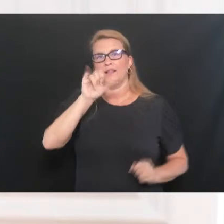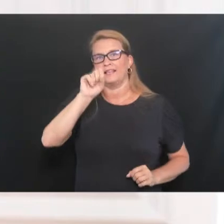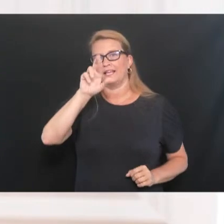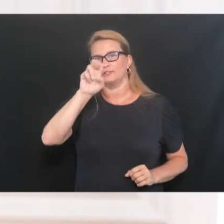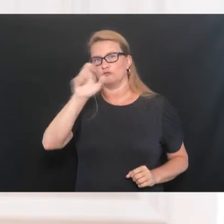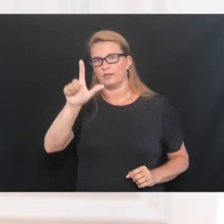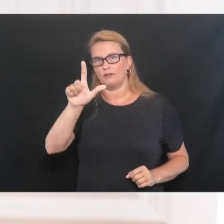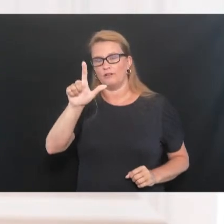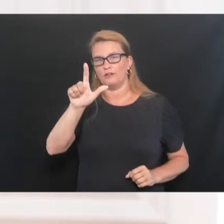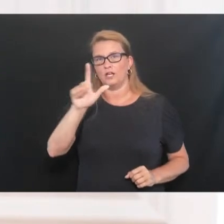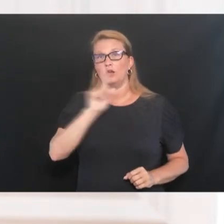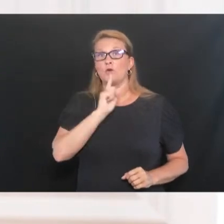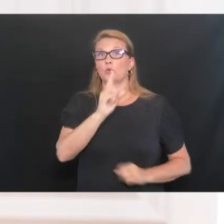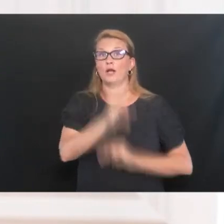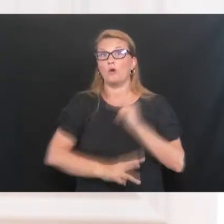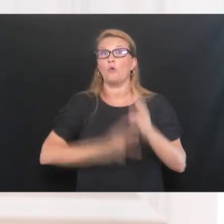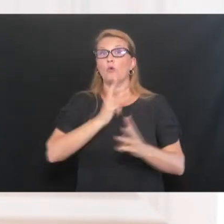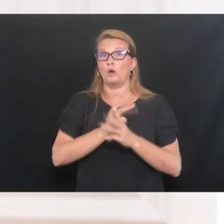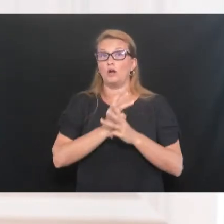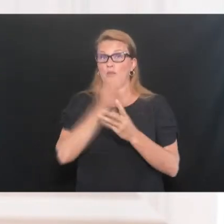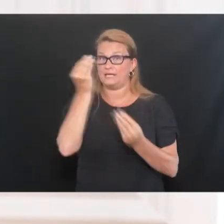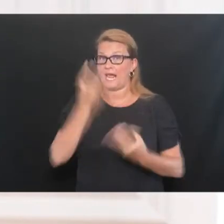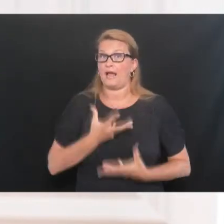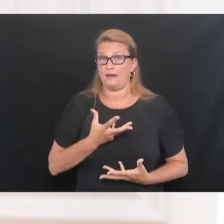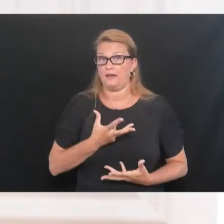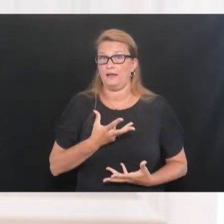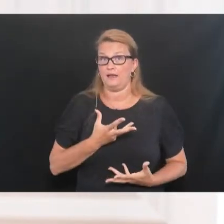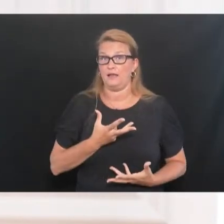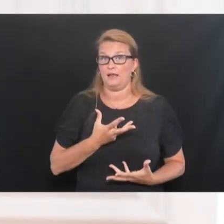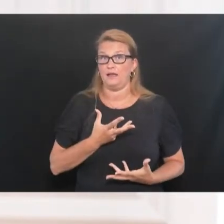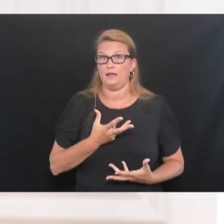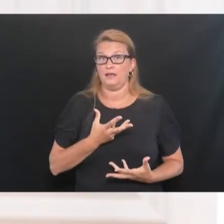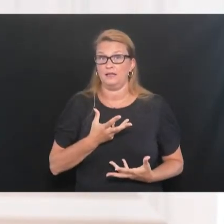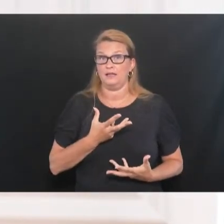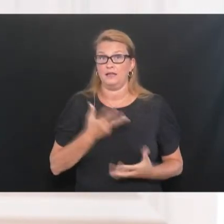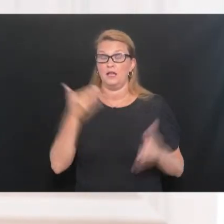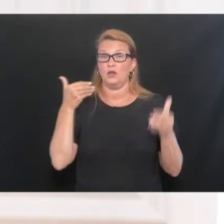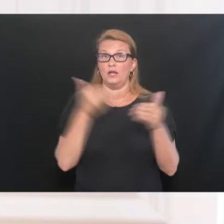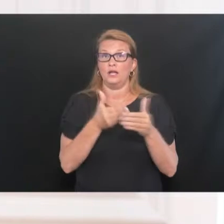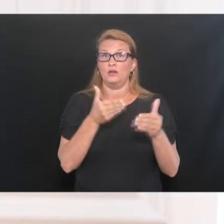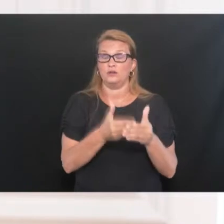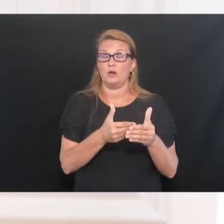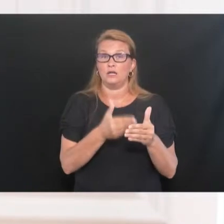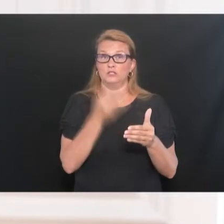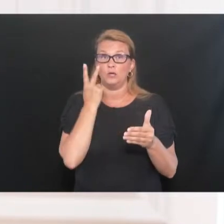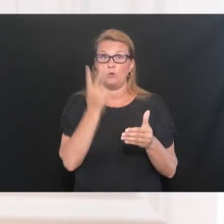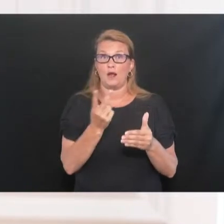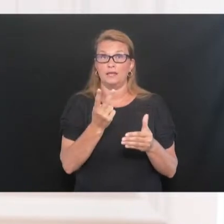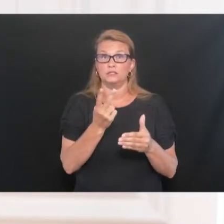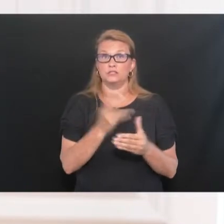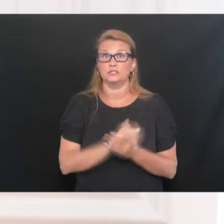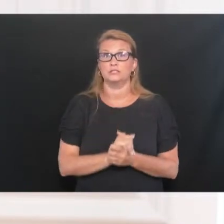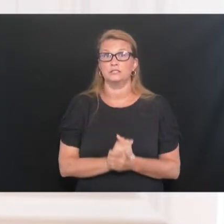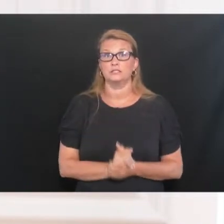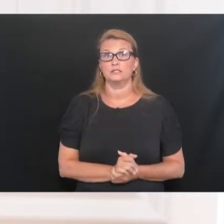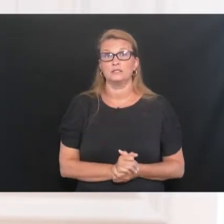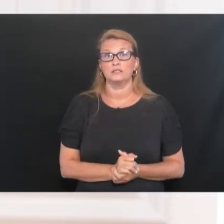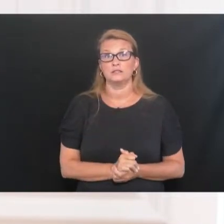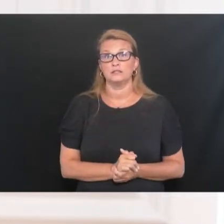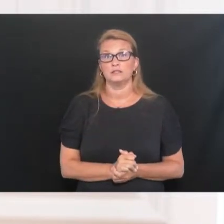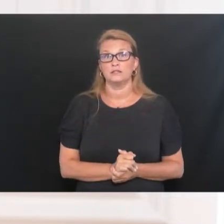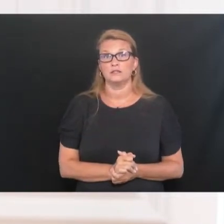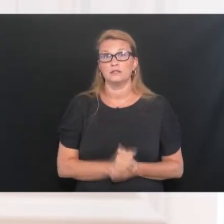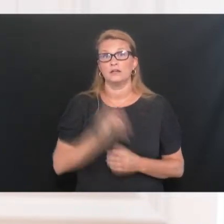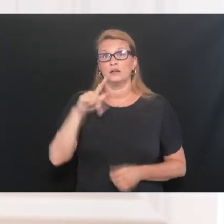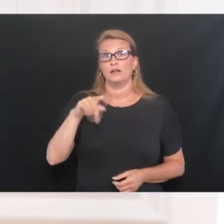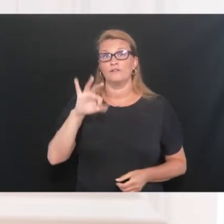the real world data that we are watching very, very closely is really coming from Israel and from